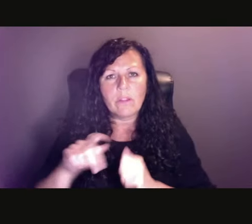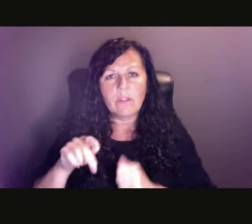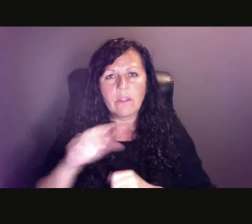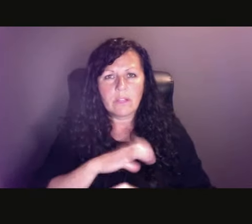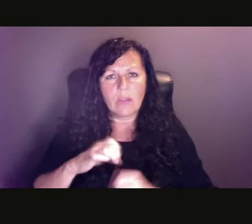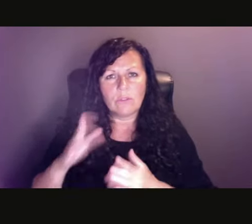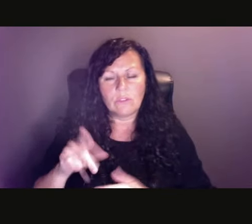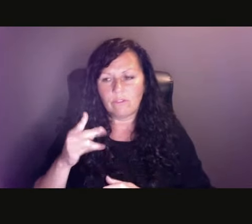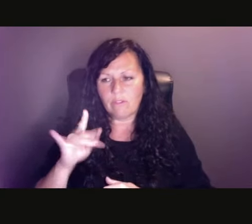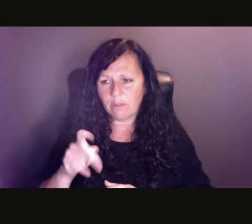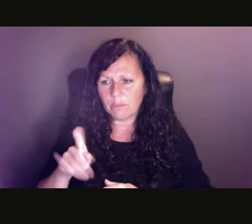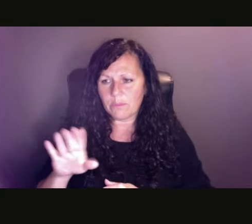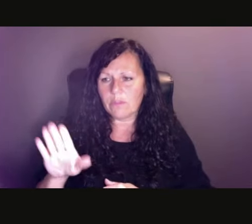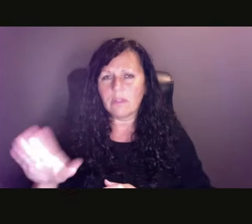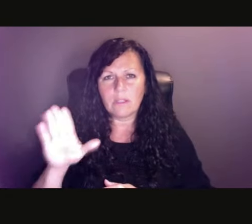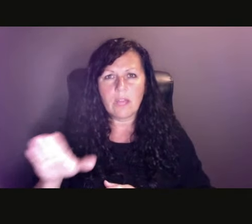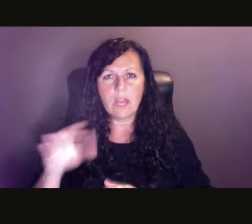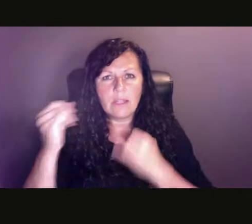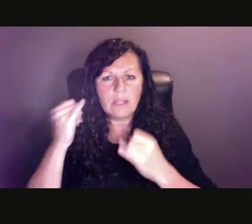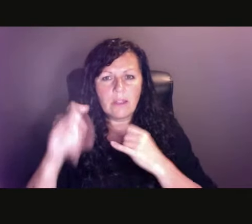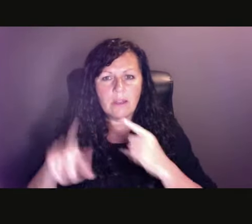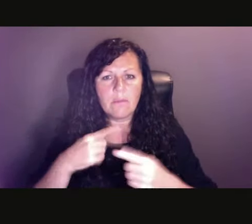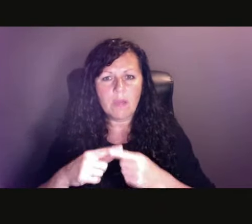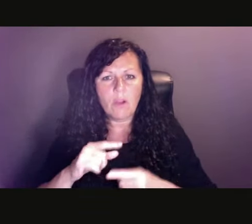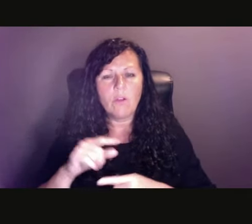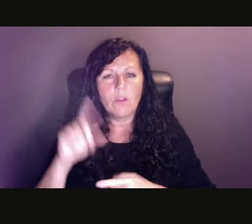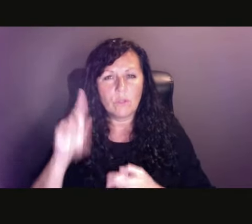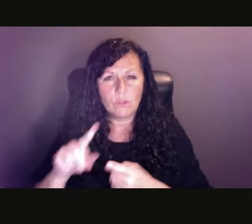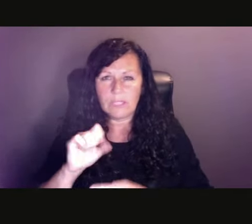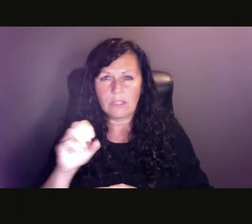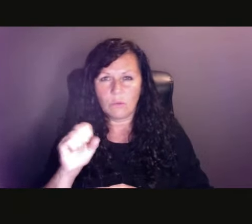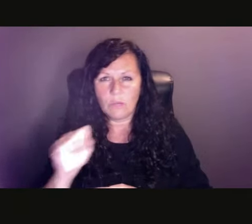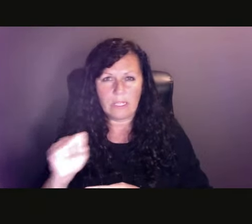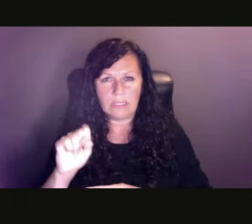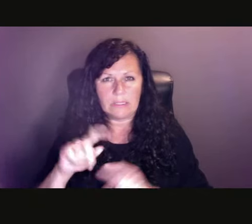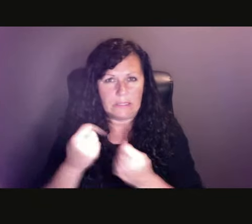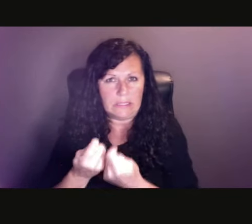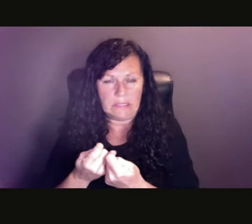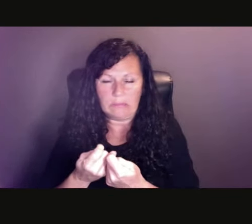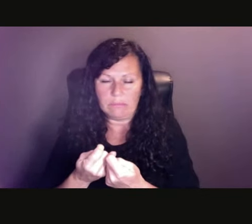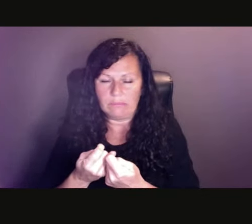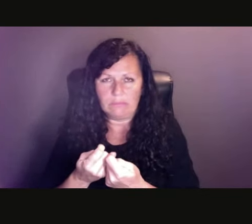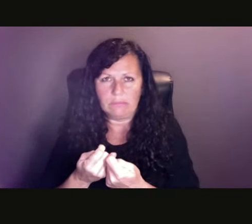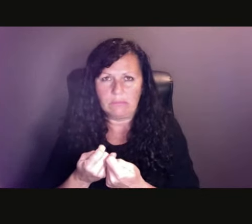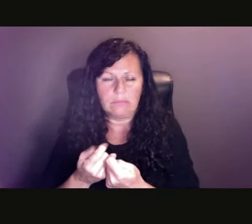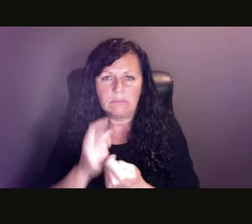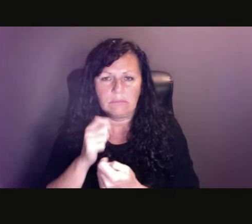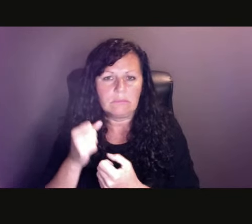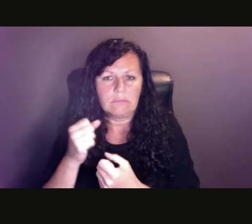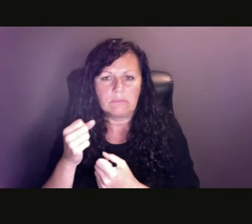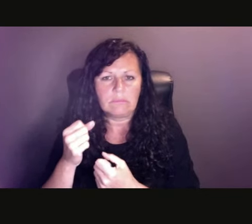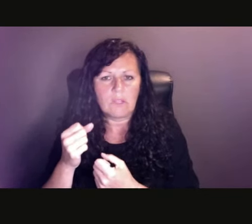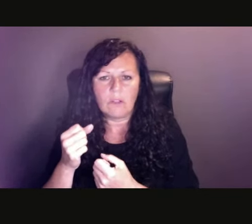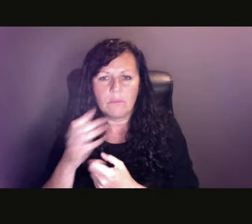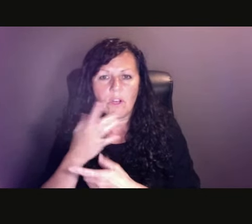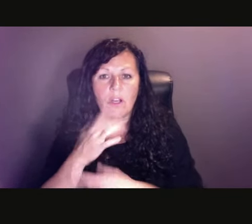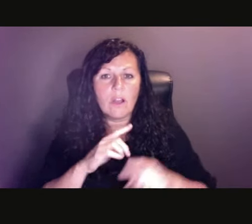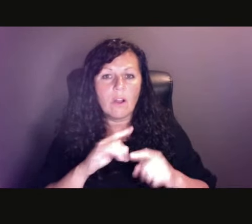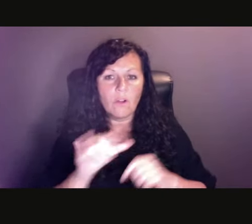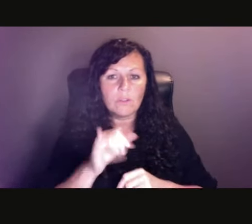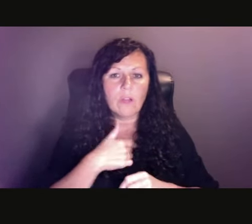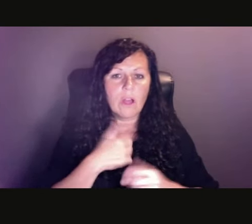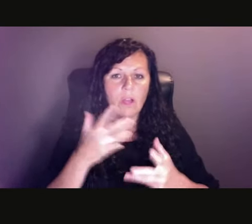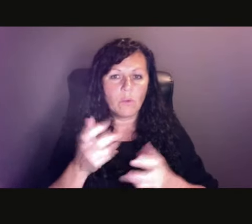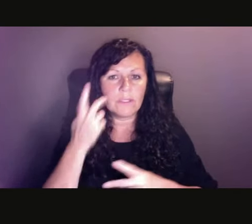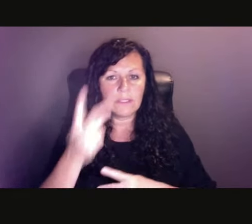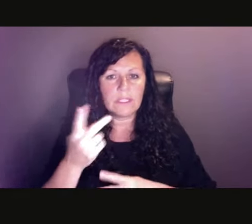as not reducing the SOS team. Peace and fire, but also maybe I'd like to see what it would look like if we up the